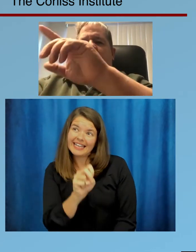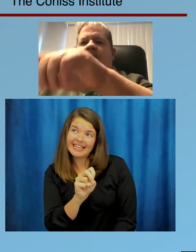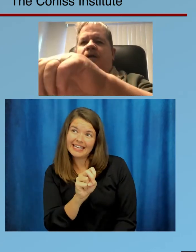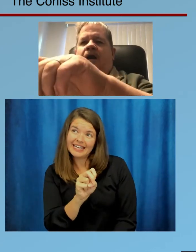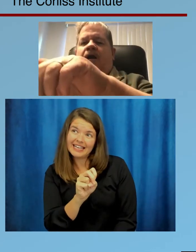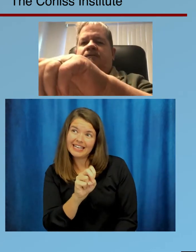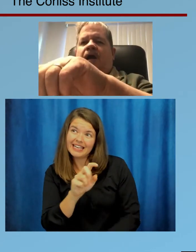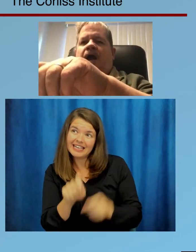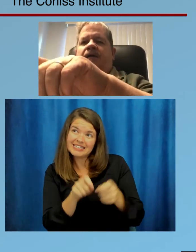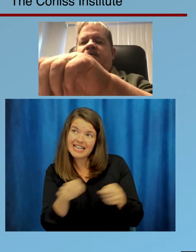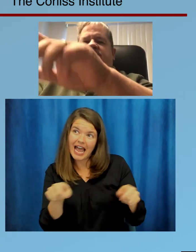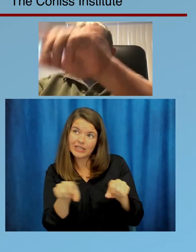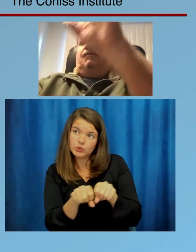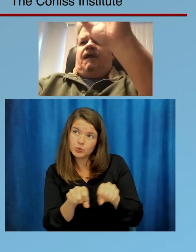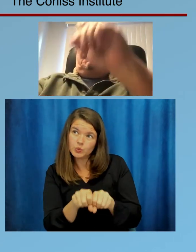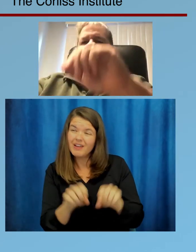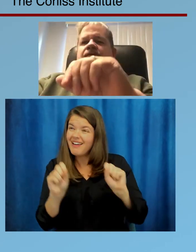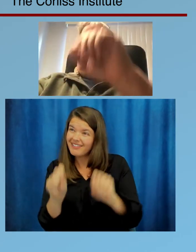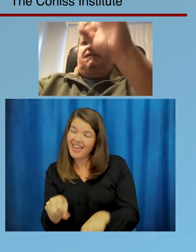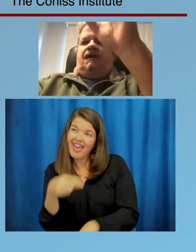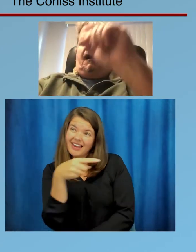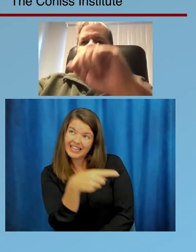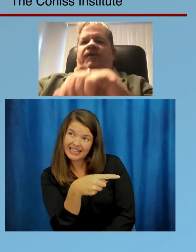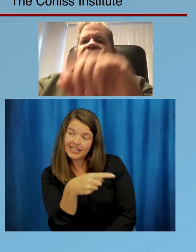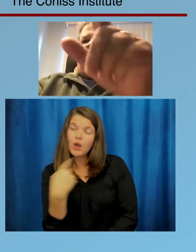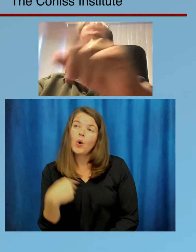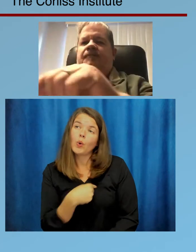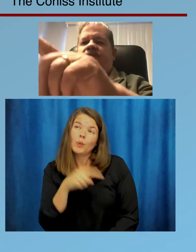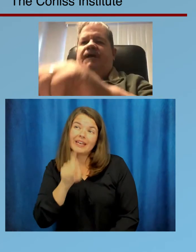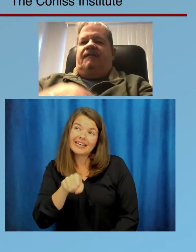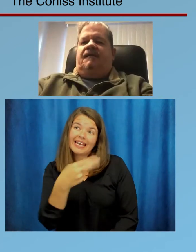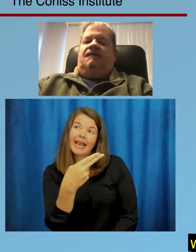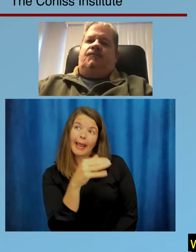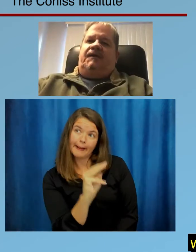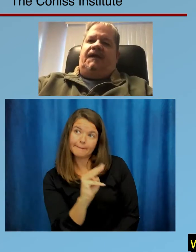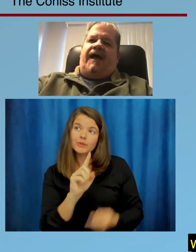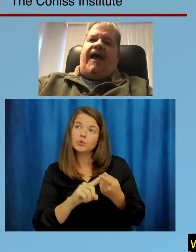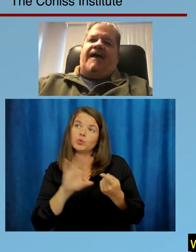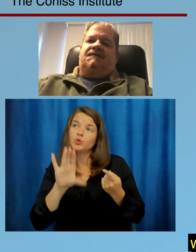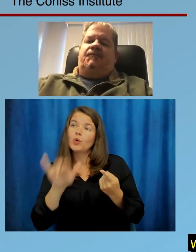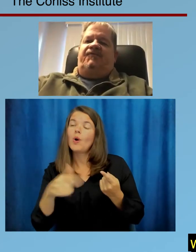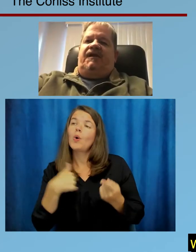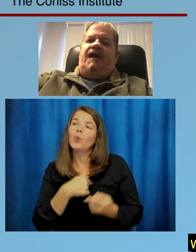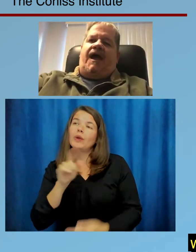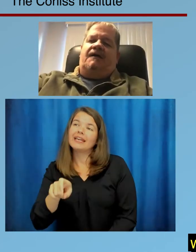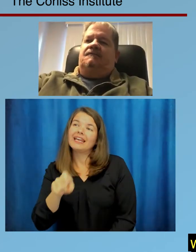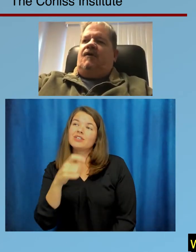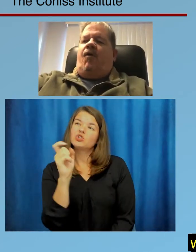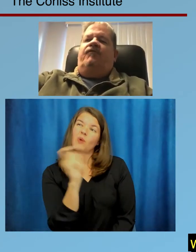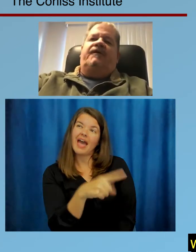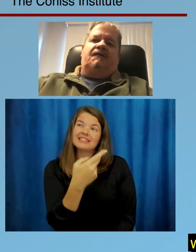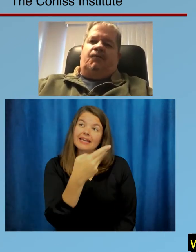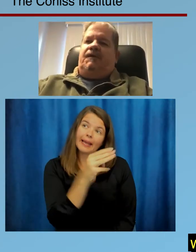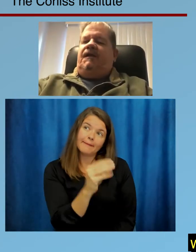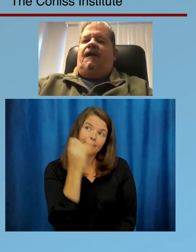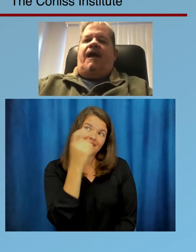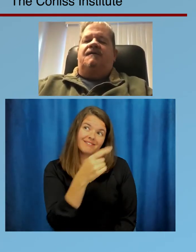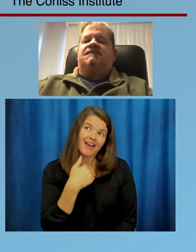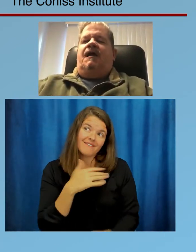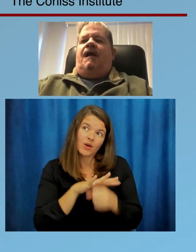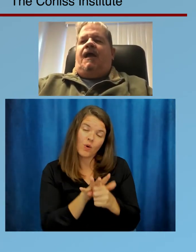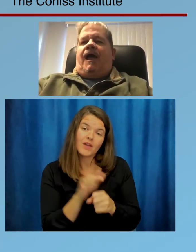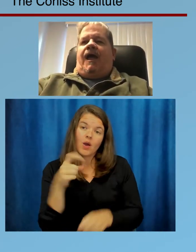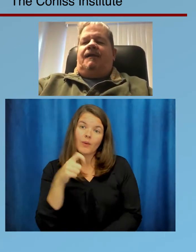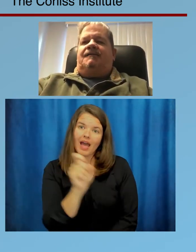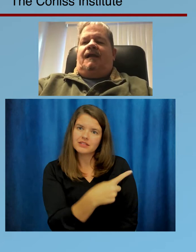he tie his shoe? Can he do this? We need him to get this. We need to ask him if he had COVID, and we need to